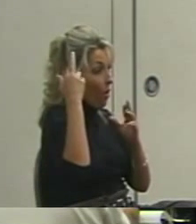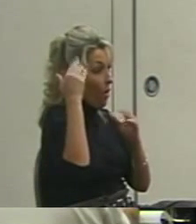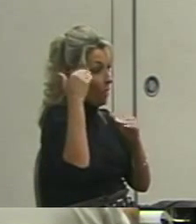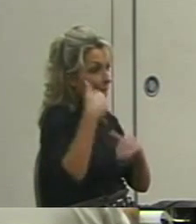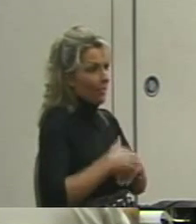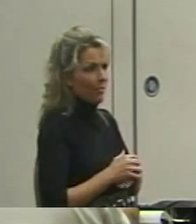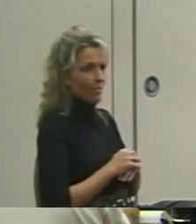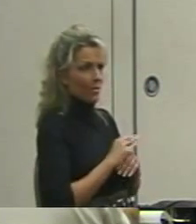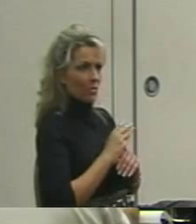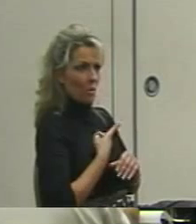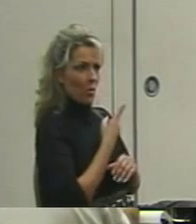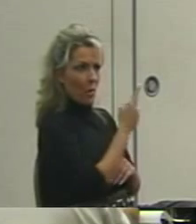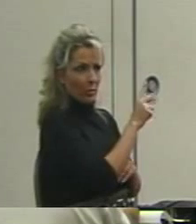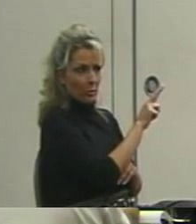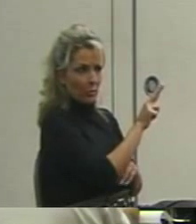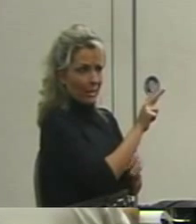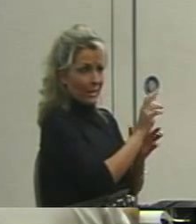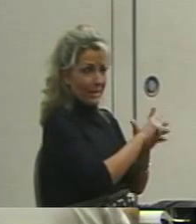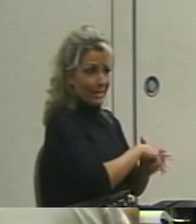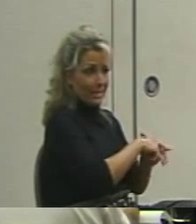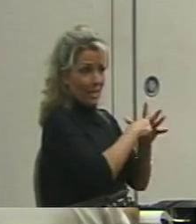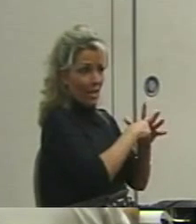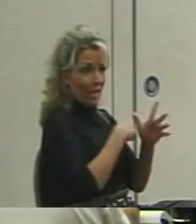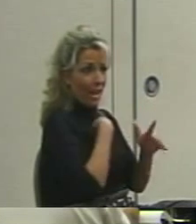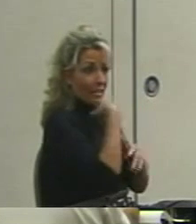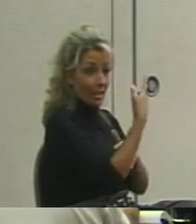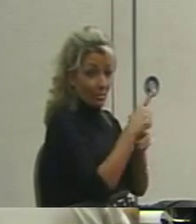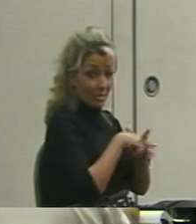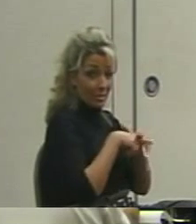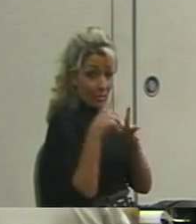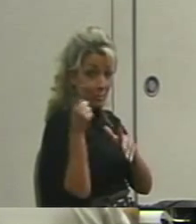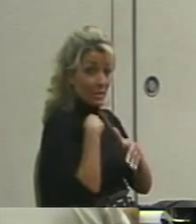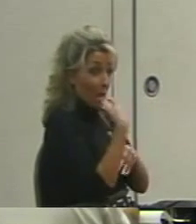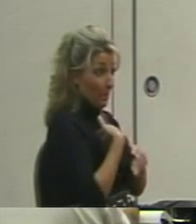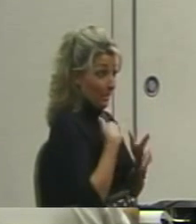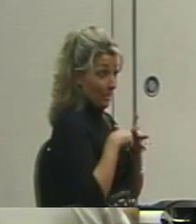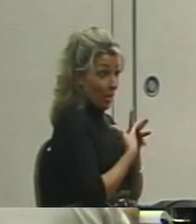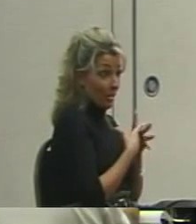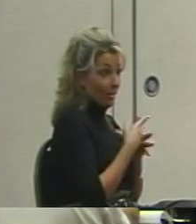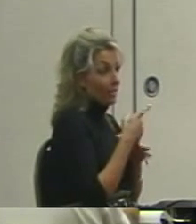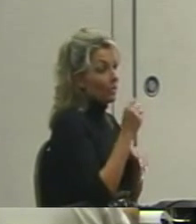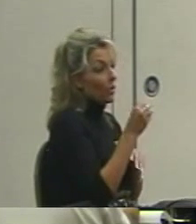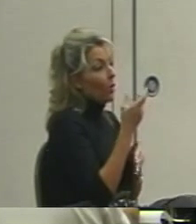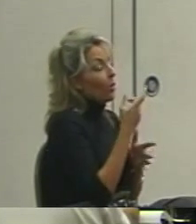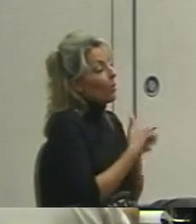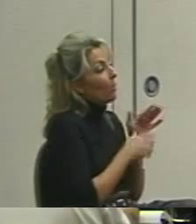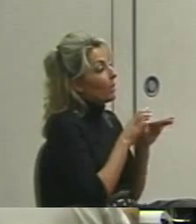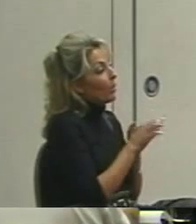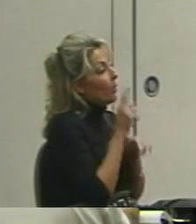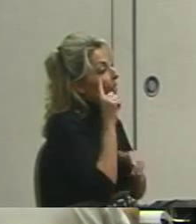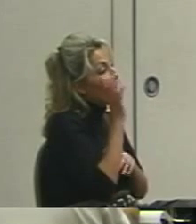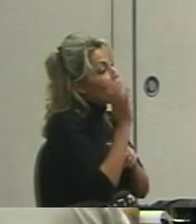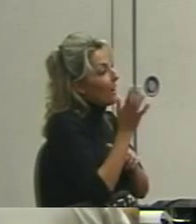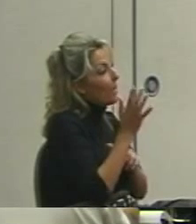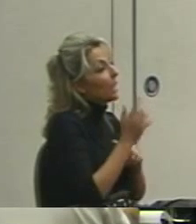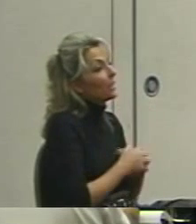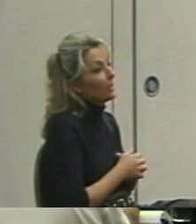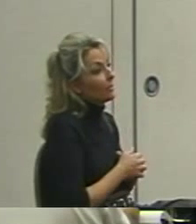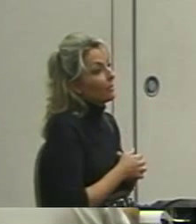Are we like one, three start or how? Yeah we'll say one, two, three start. you want to do the tally? So what we're going to do is we're going to do this for five minutes